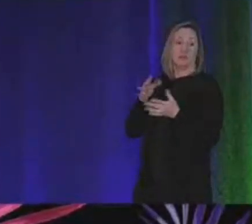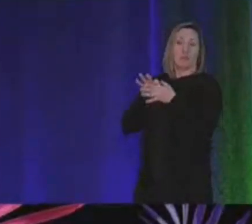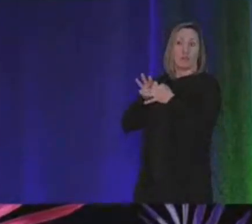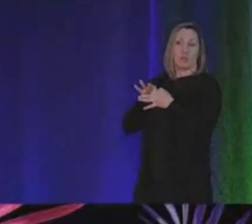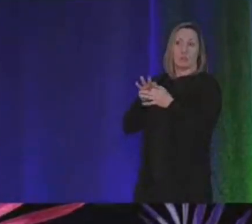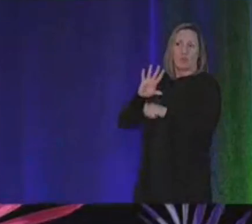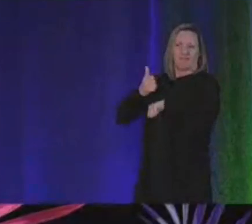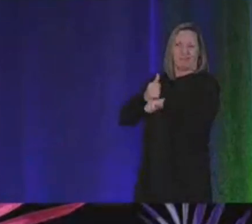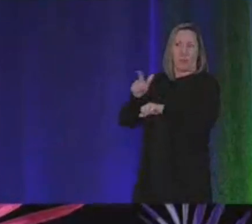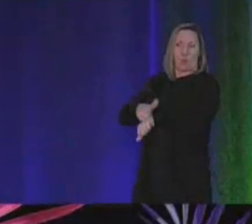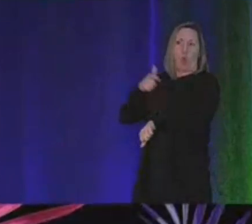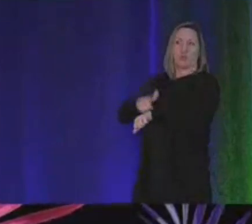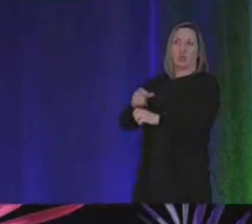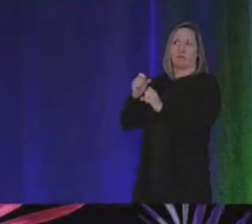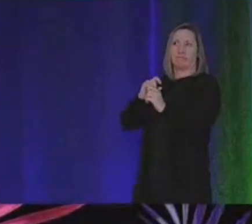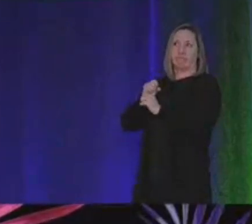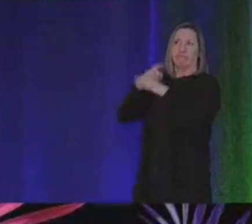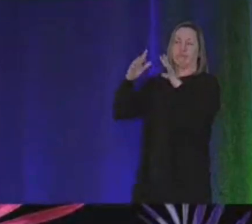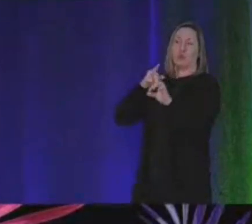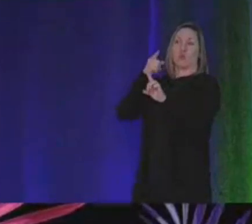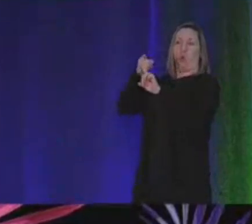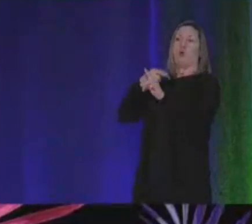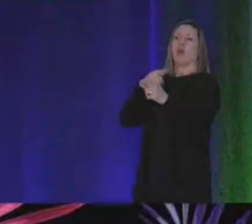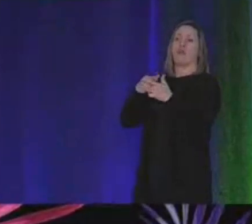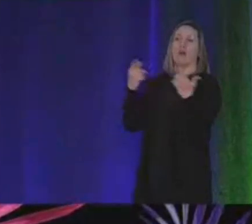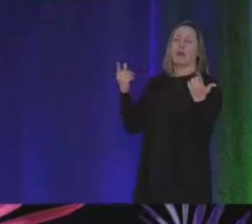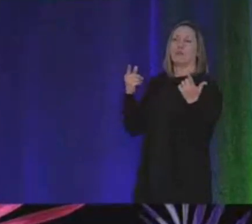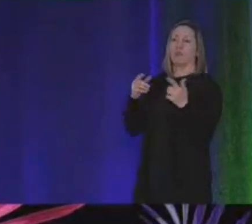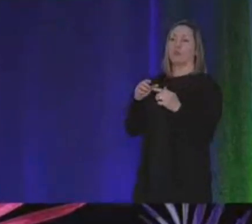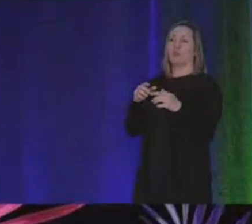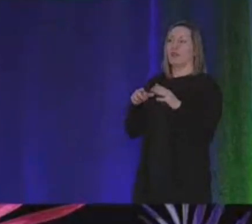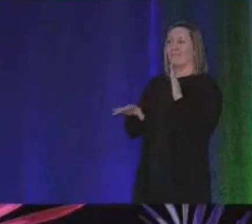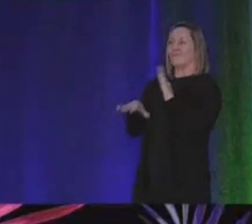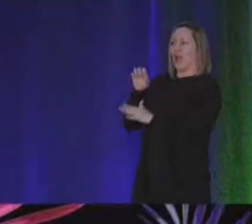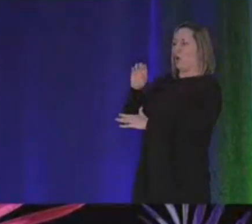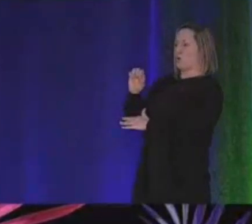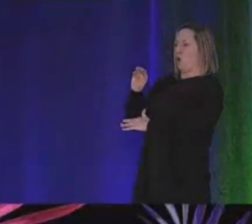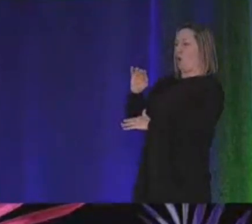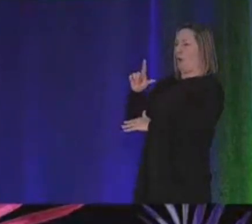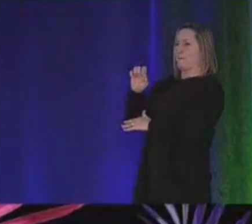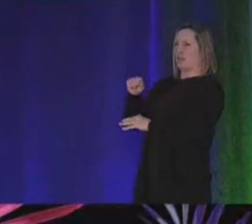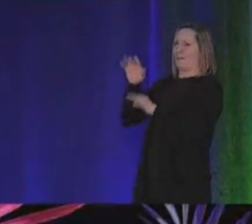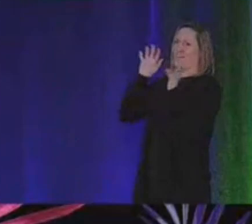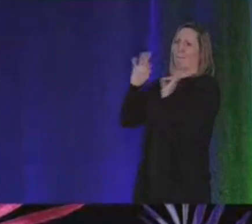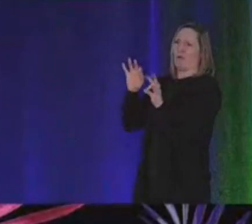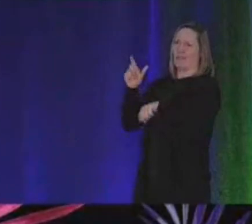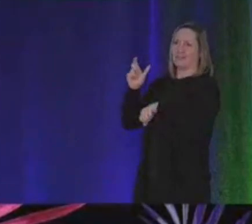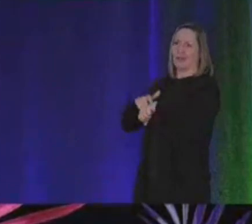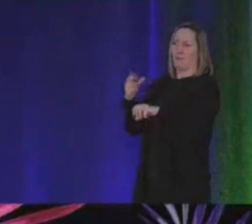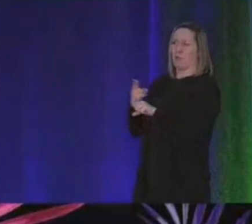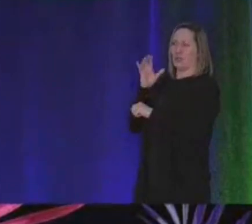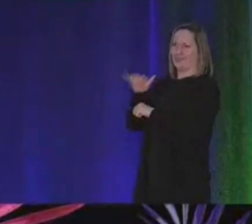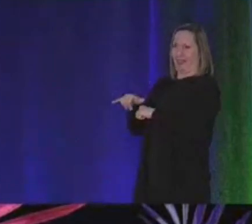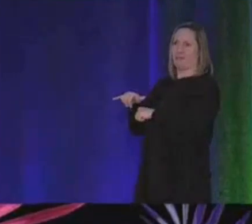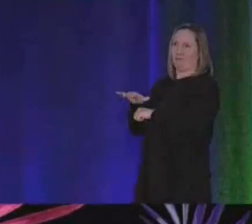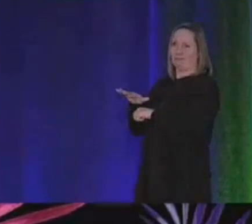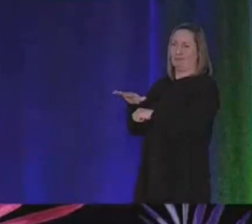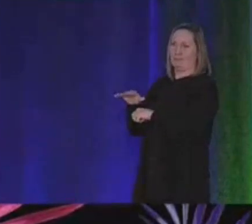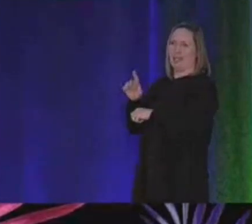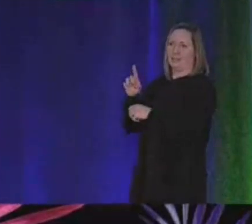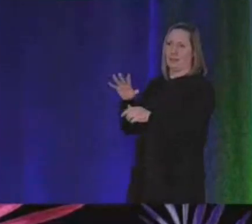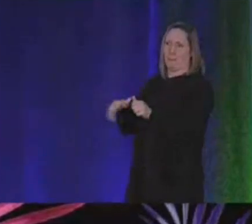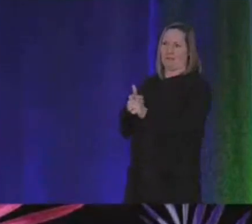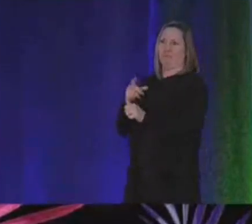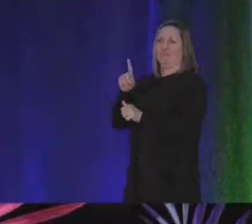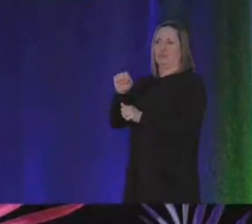goal. So yeah, and then we just came across Omlet, just perfect timing. It was just released back then as a beta. So